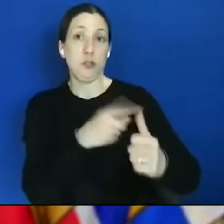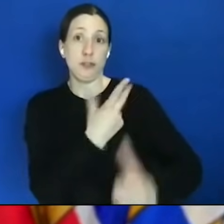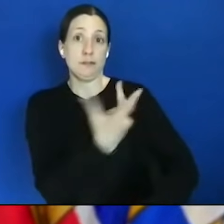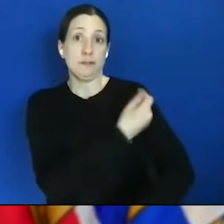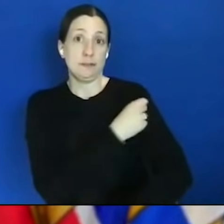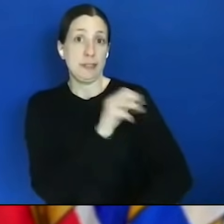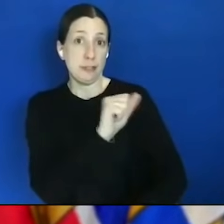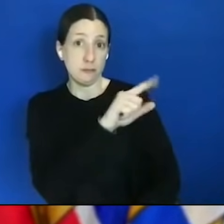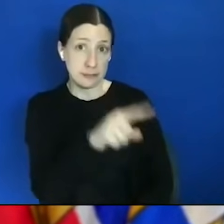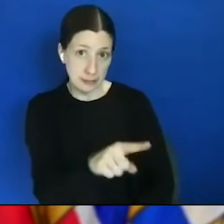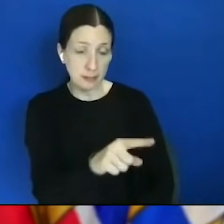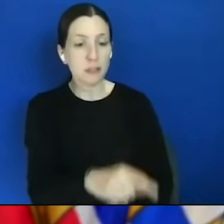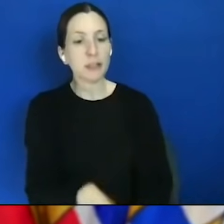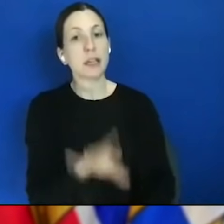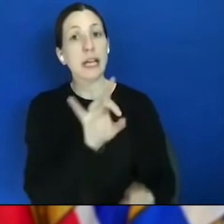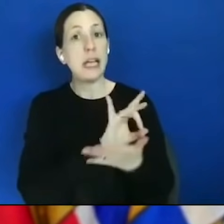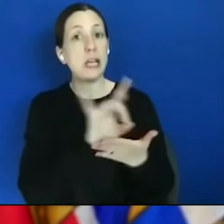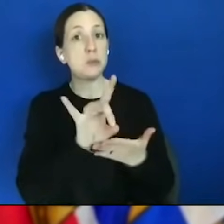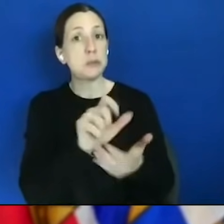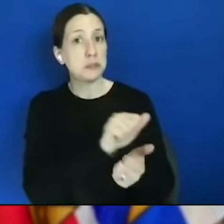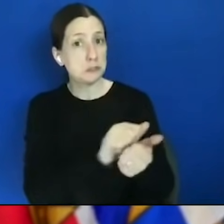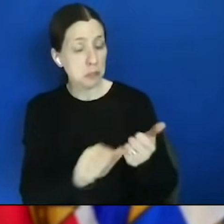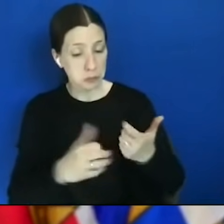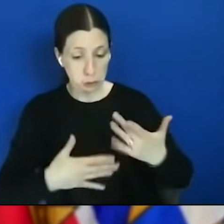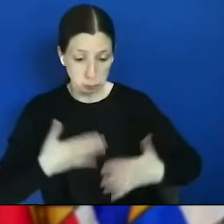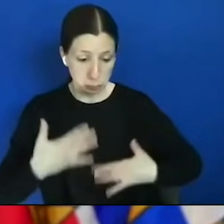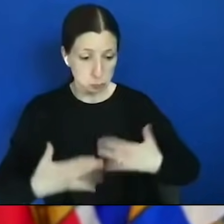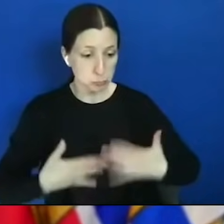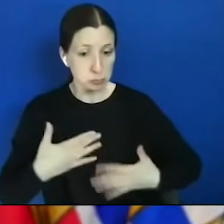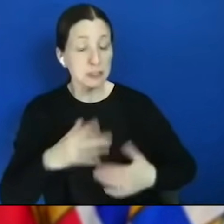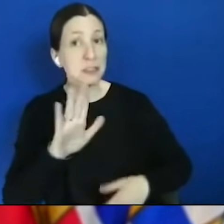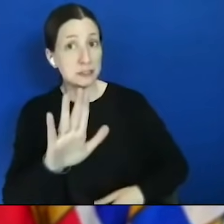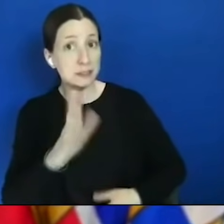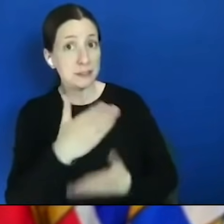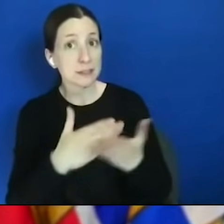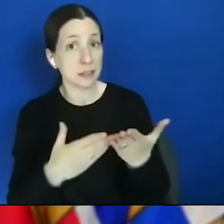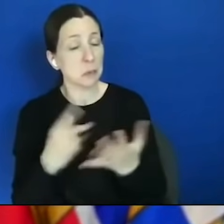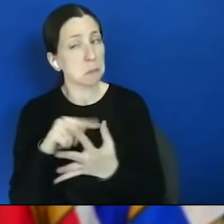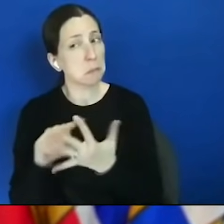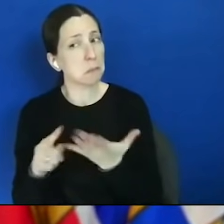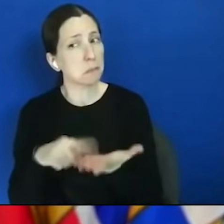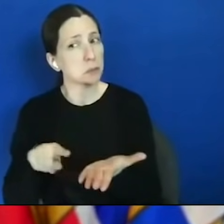after 8 weeks minimum. And there's some evidence that waiting for both of